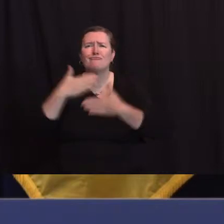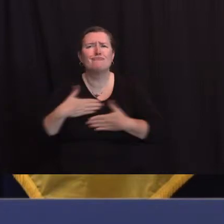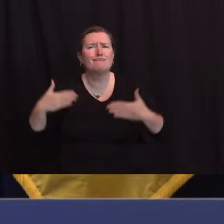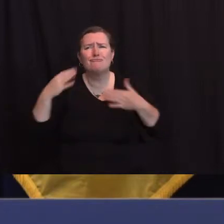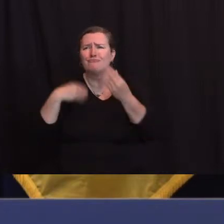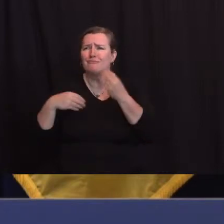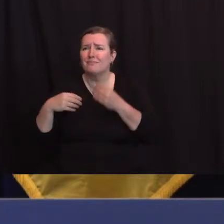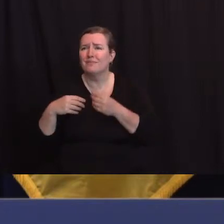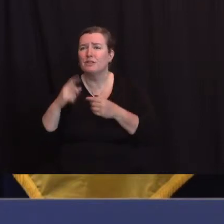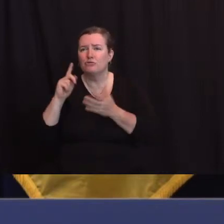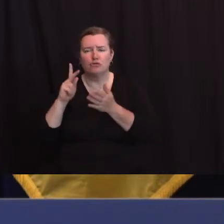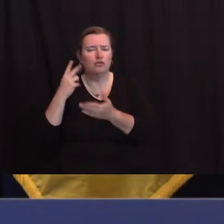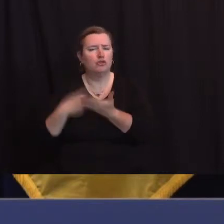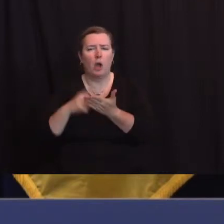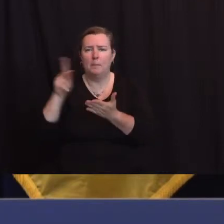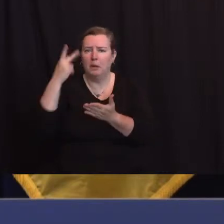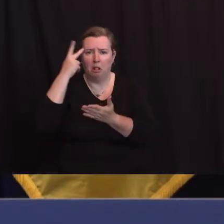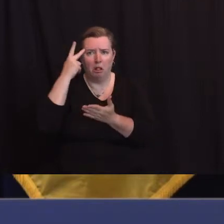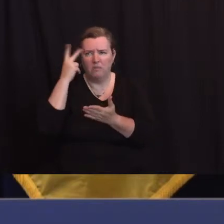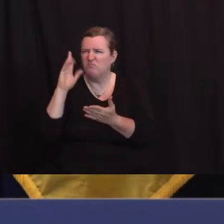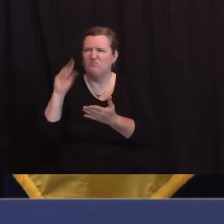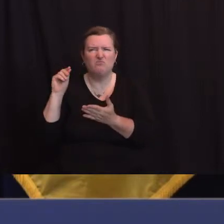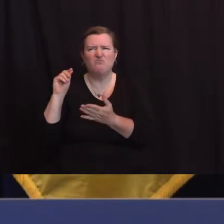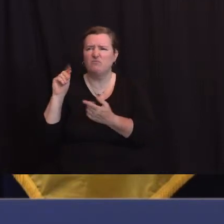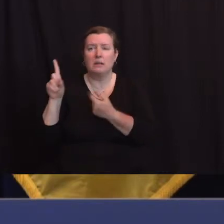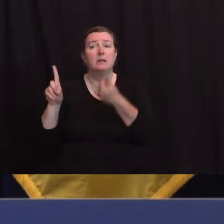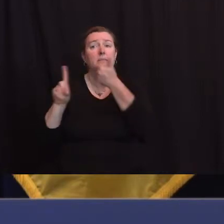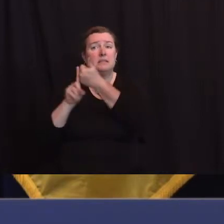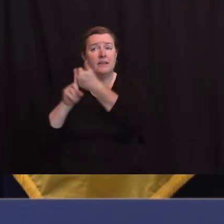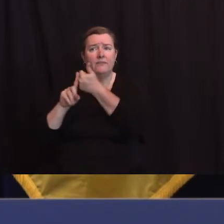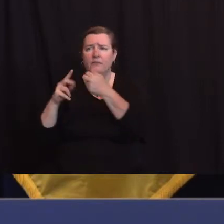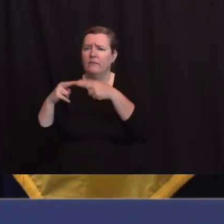politics, but he was quite a guy.